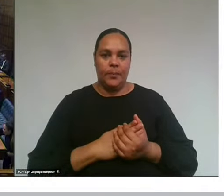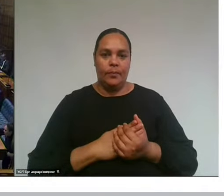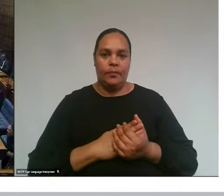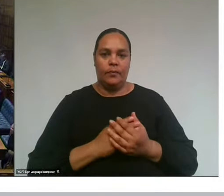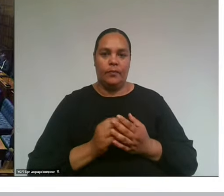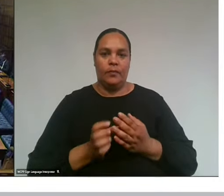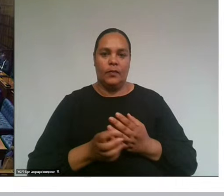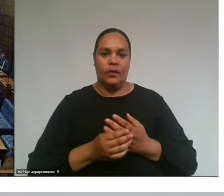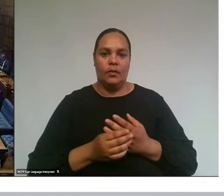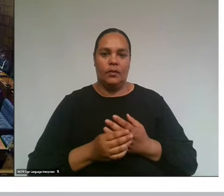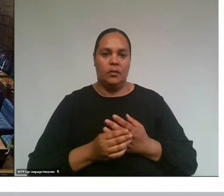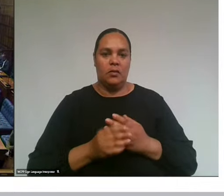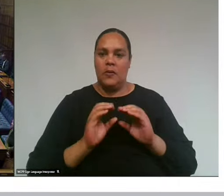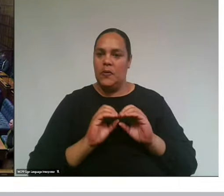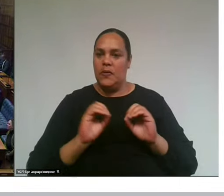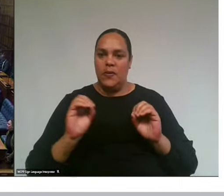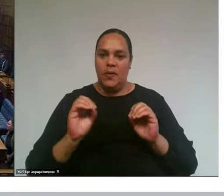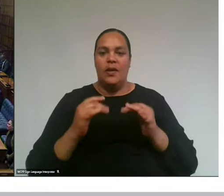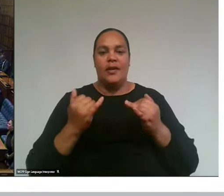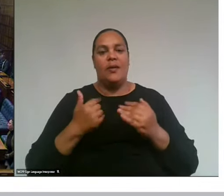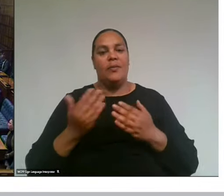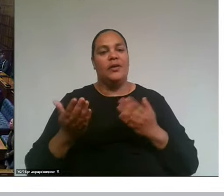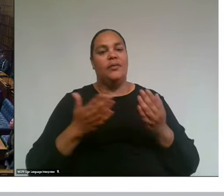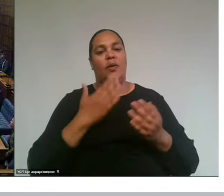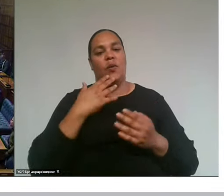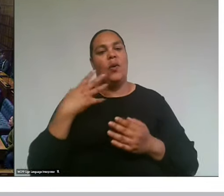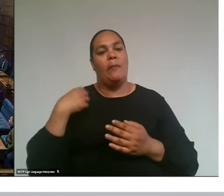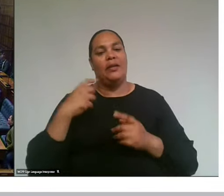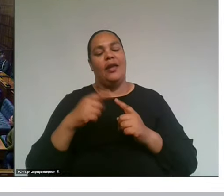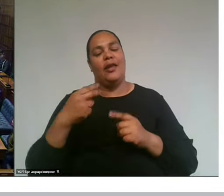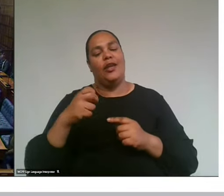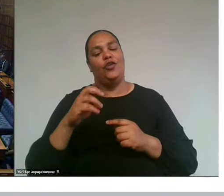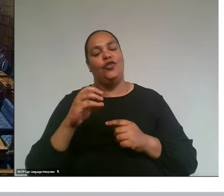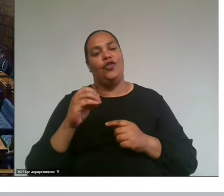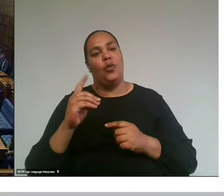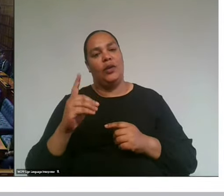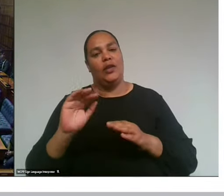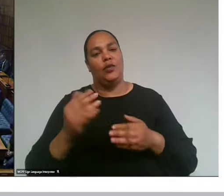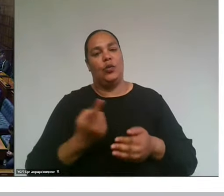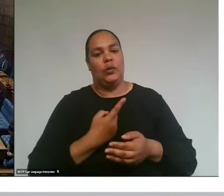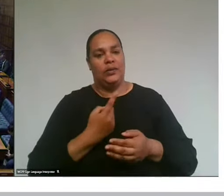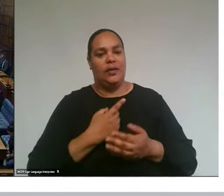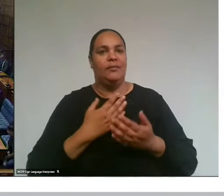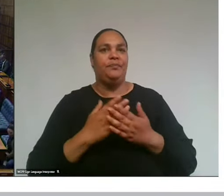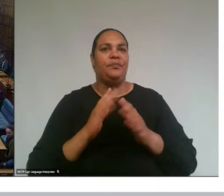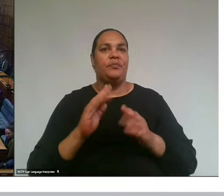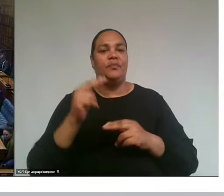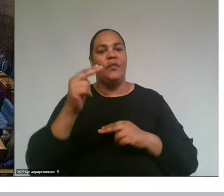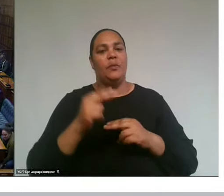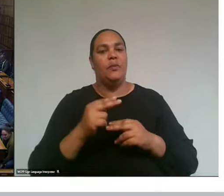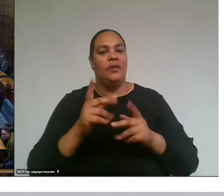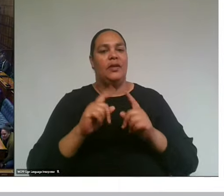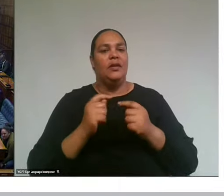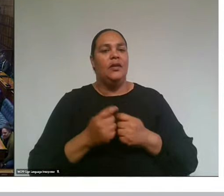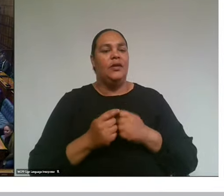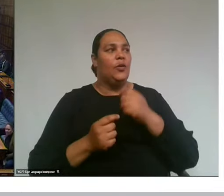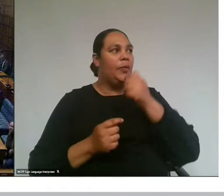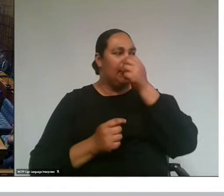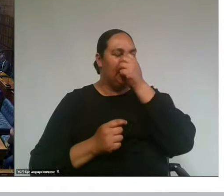themselves I see none with that I'll hand over to the minister hod to introduce themselves and just briefly their